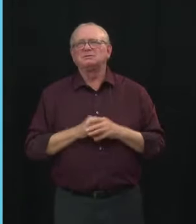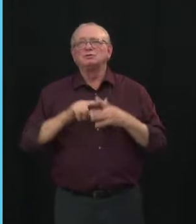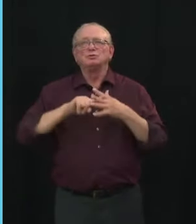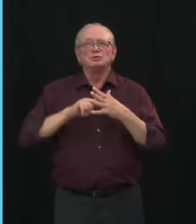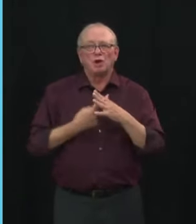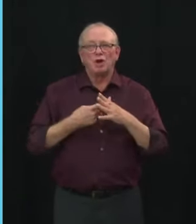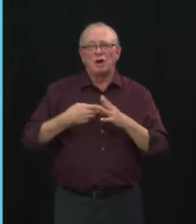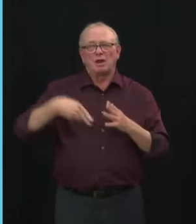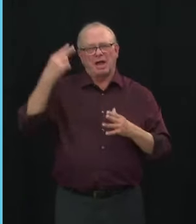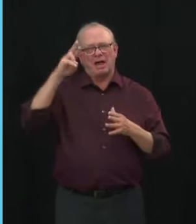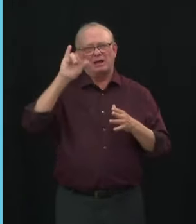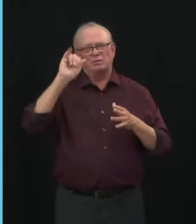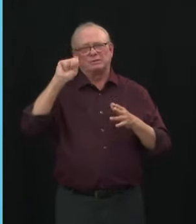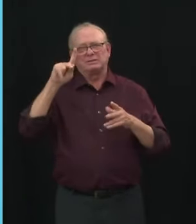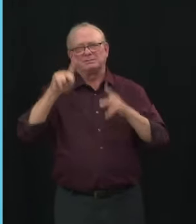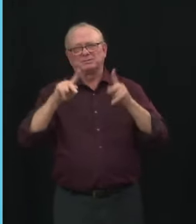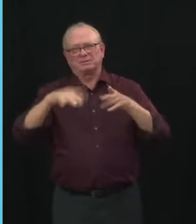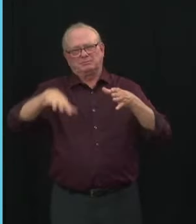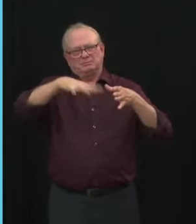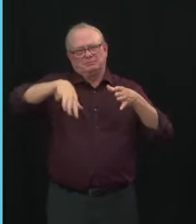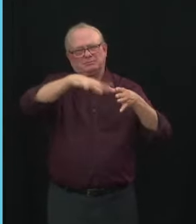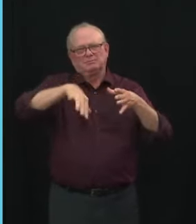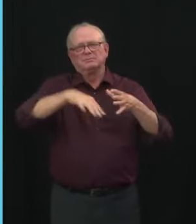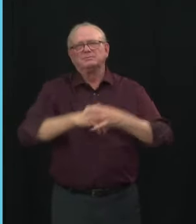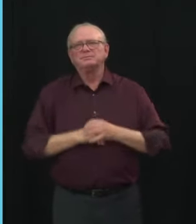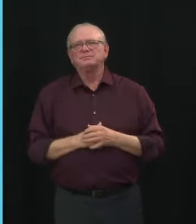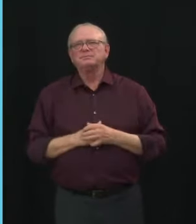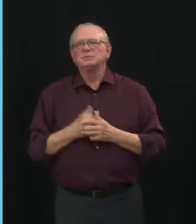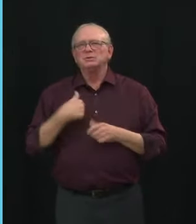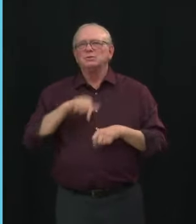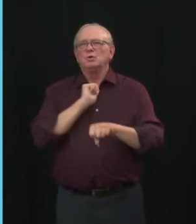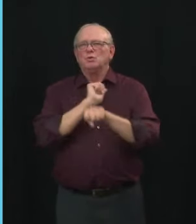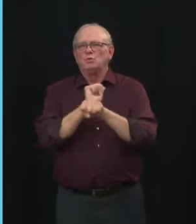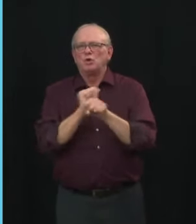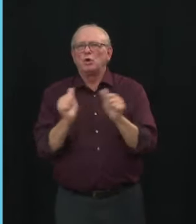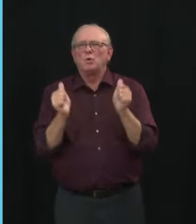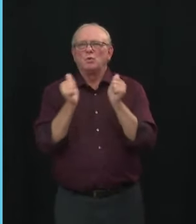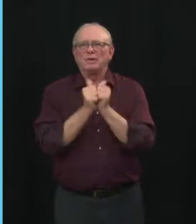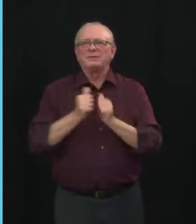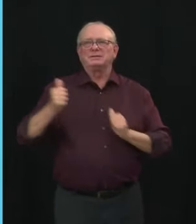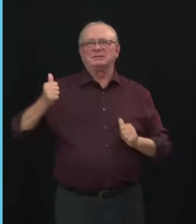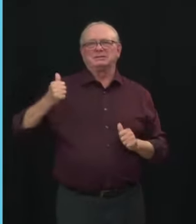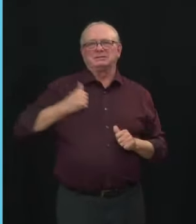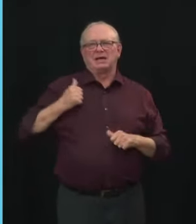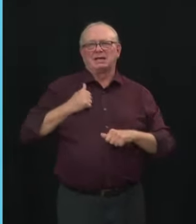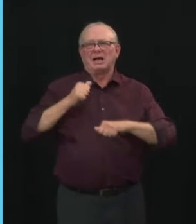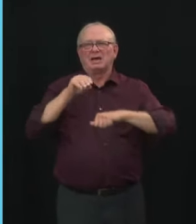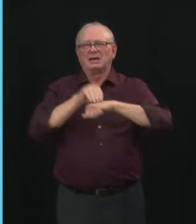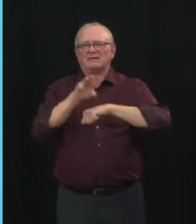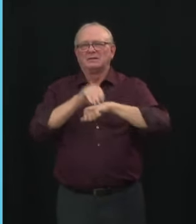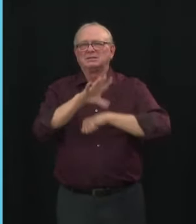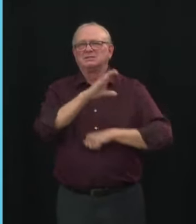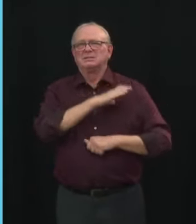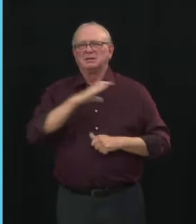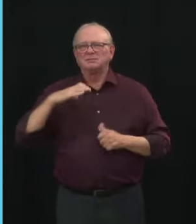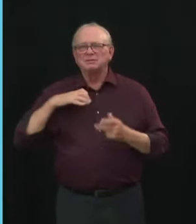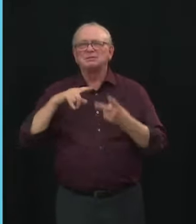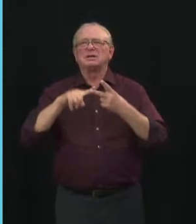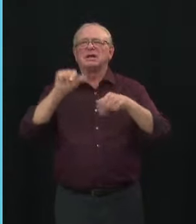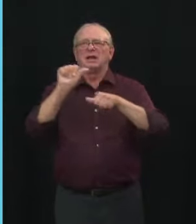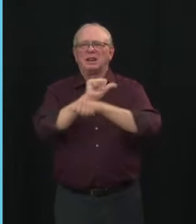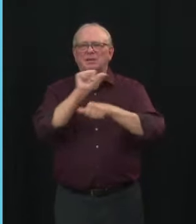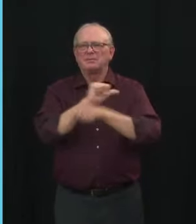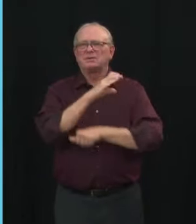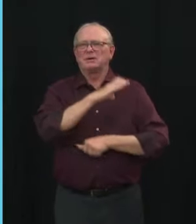Committee on Immunization and our own Alberta Advisory Committee to understand what populations benefit the most